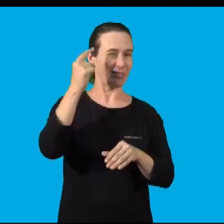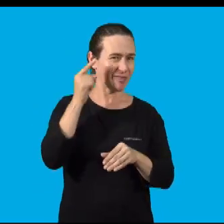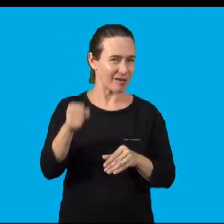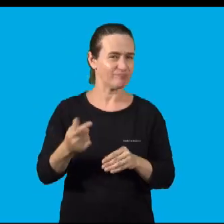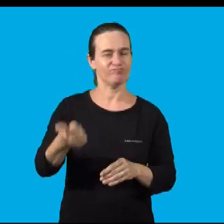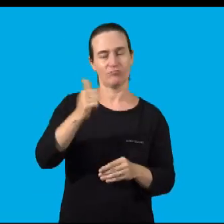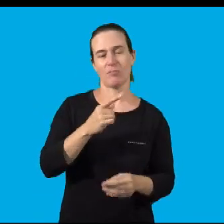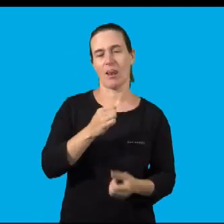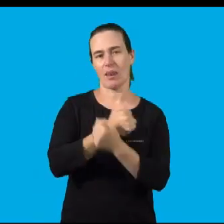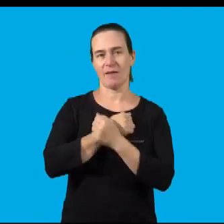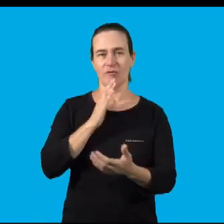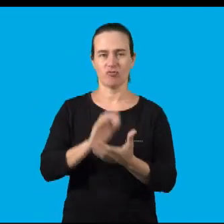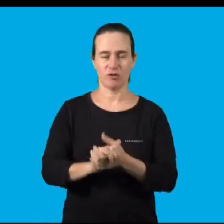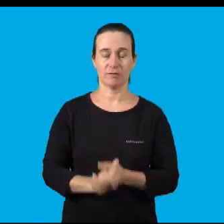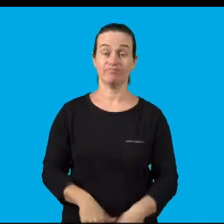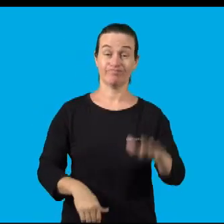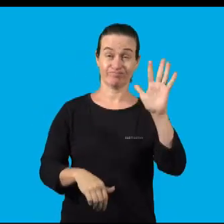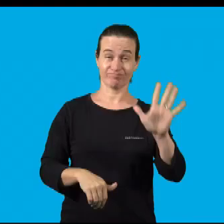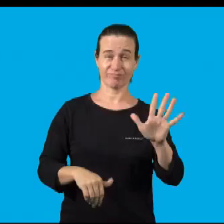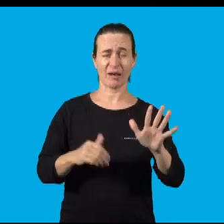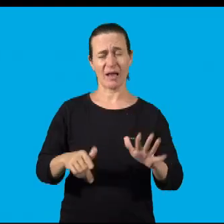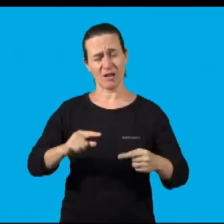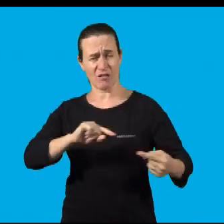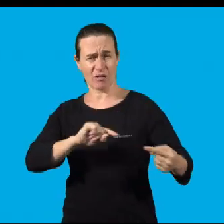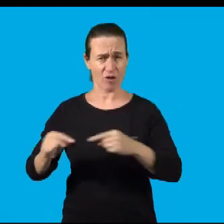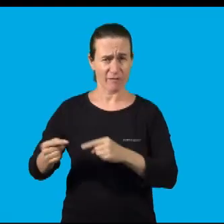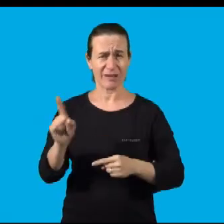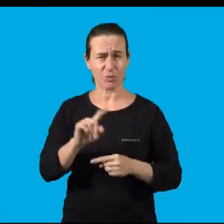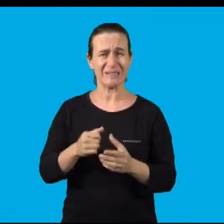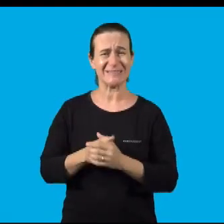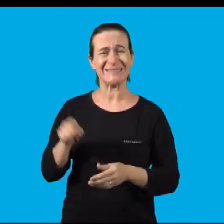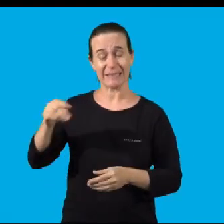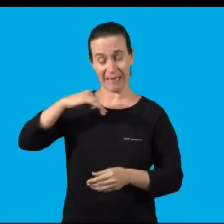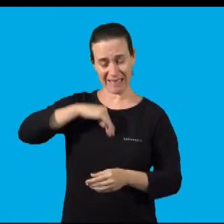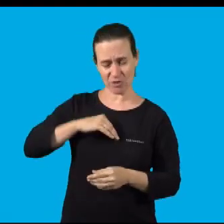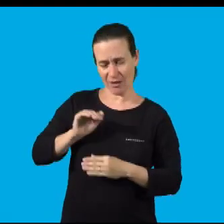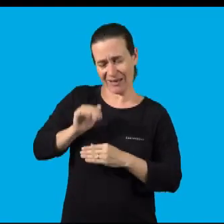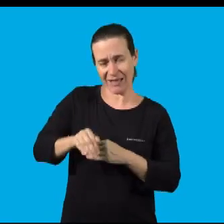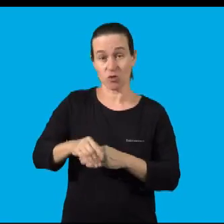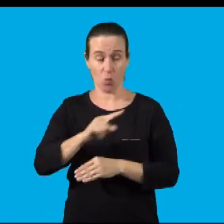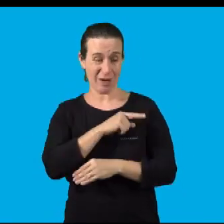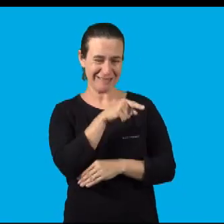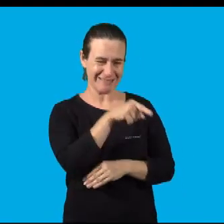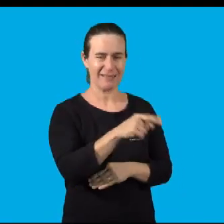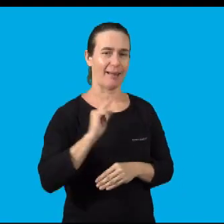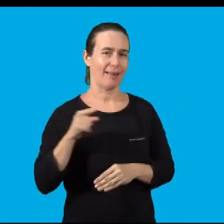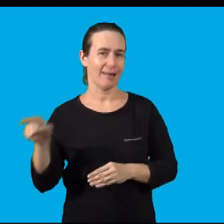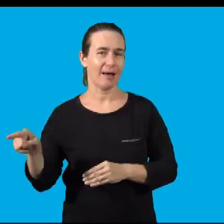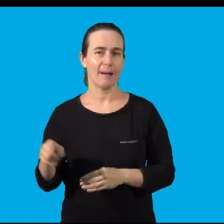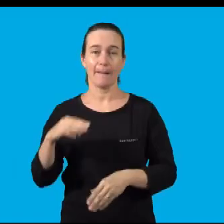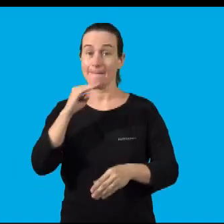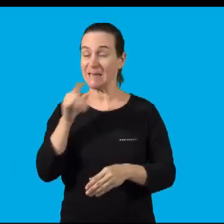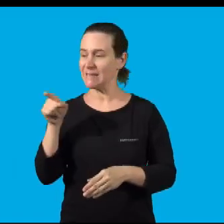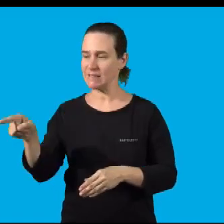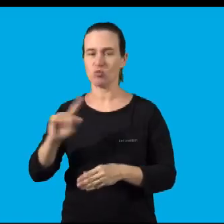Conflict. The major conflict in Othello is the internal and external struggle caused by Iago's manipulation, leading